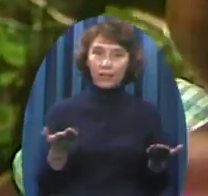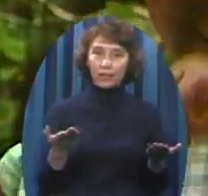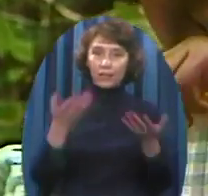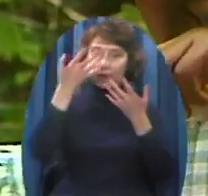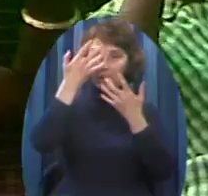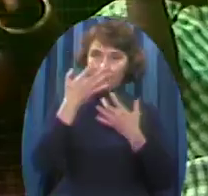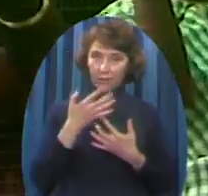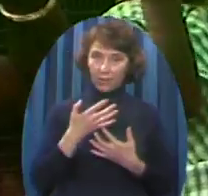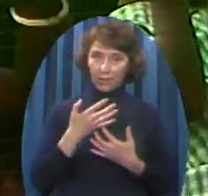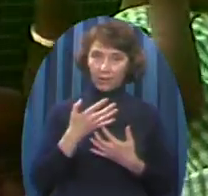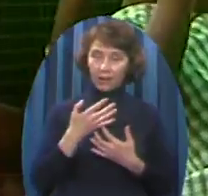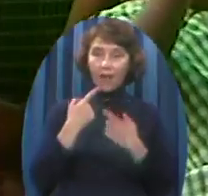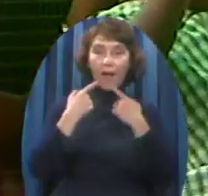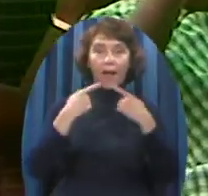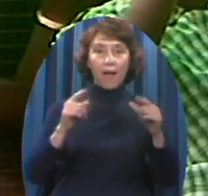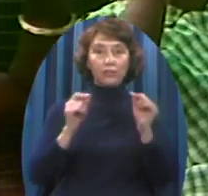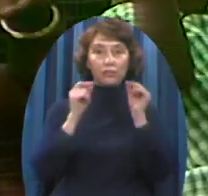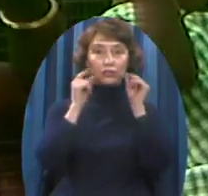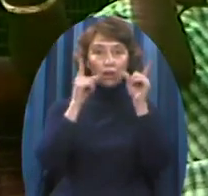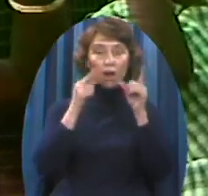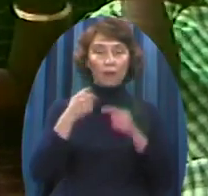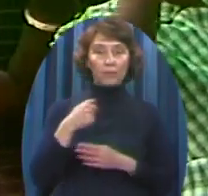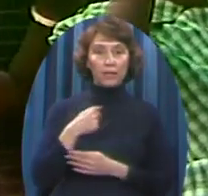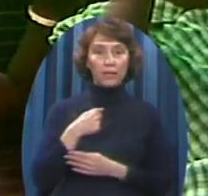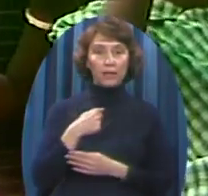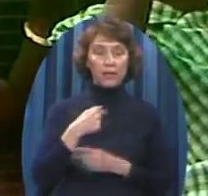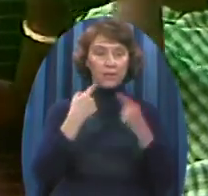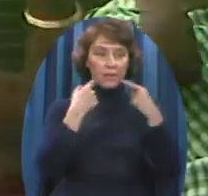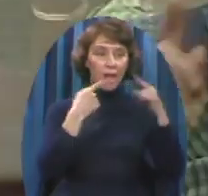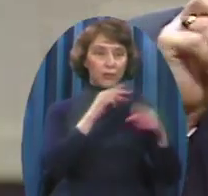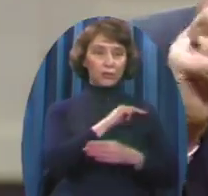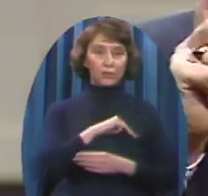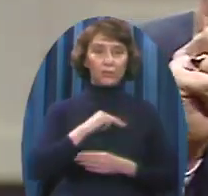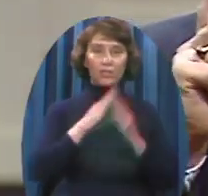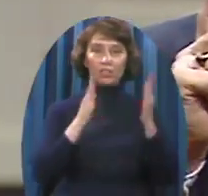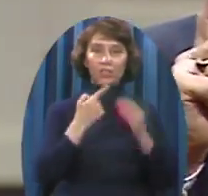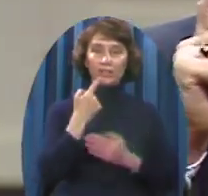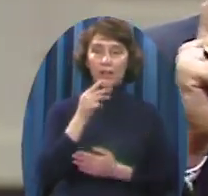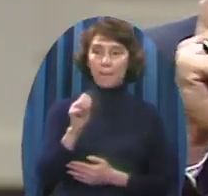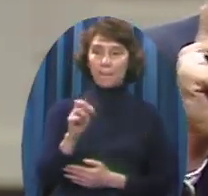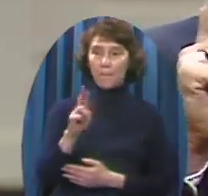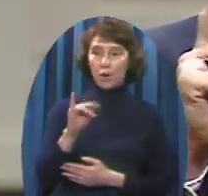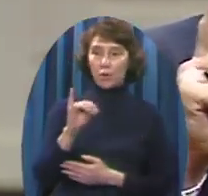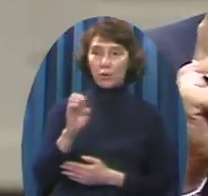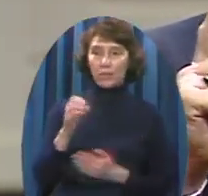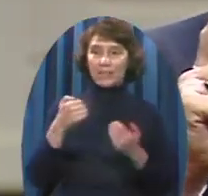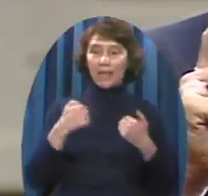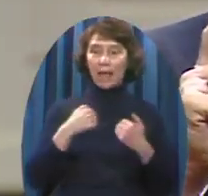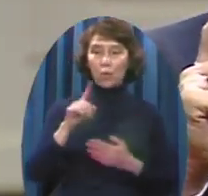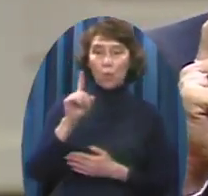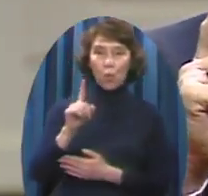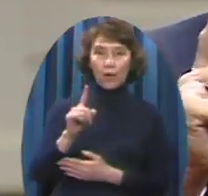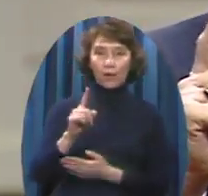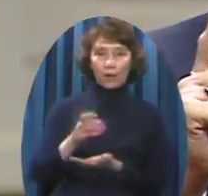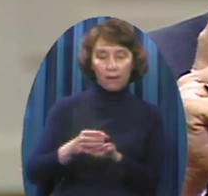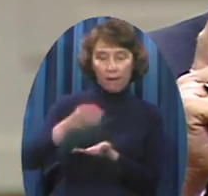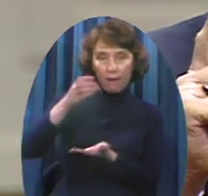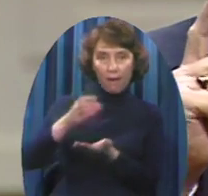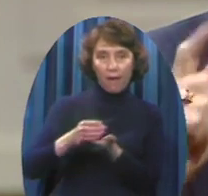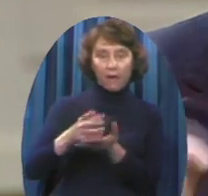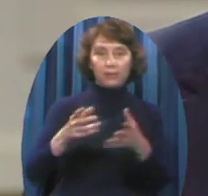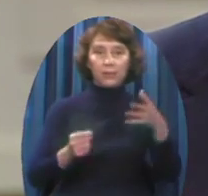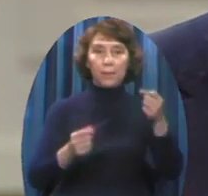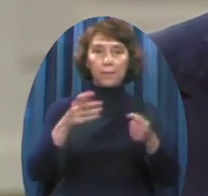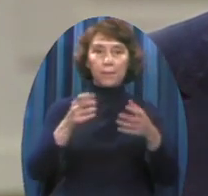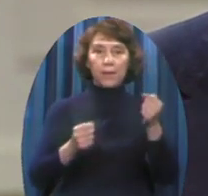answer shocked me. Here was the answer the missionary gave me. Marie has had at least one glass of milk per day for